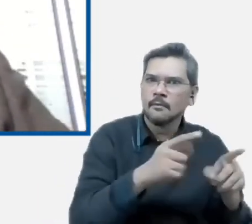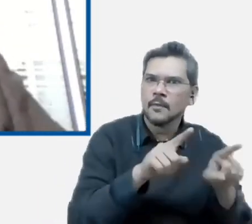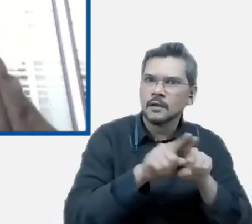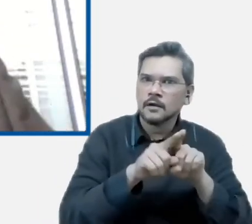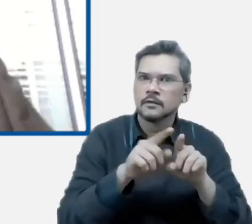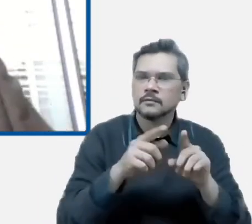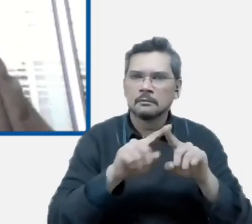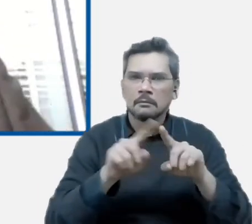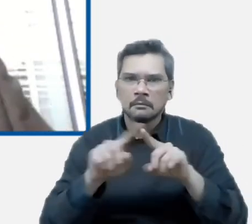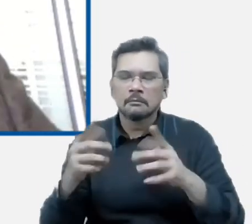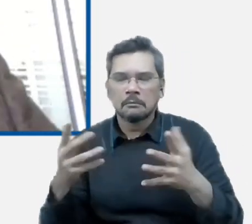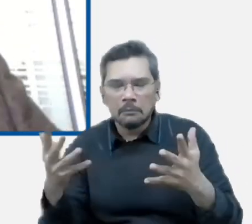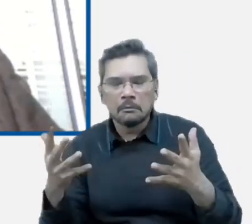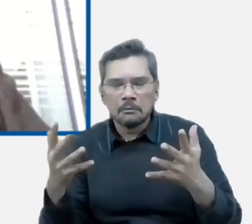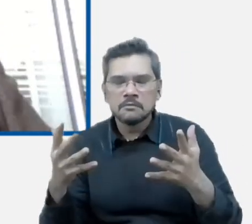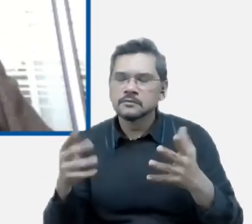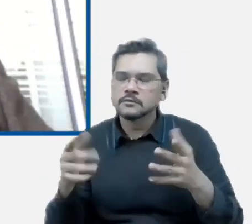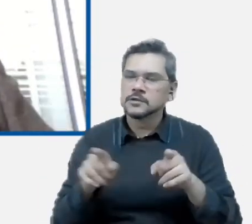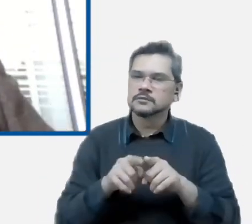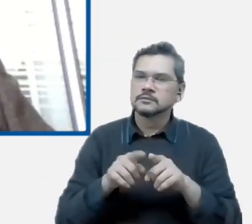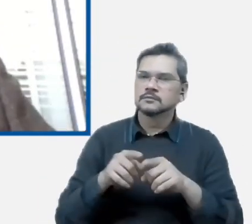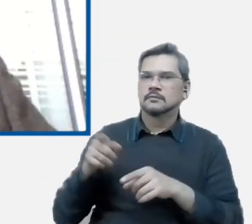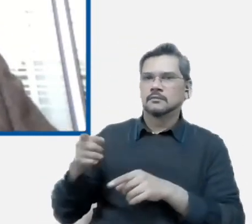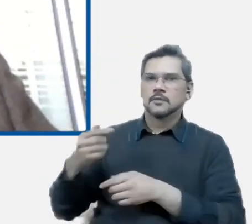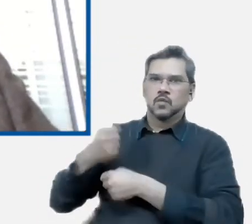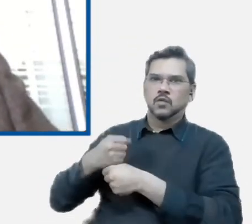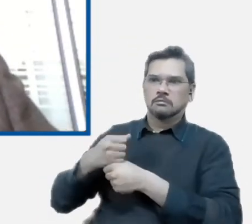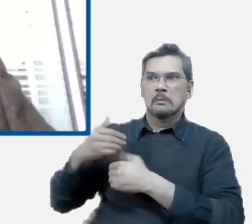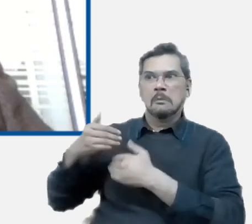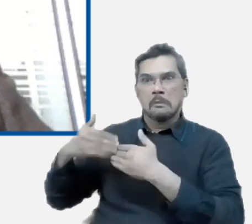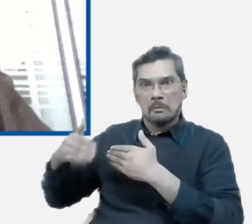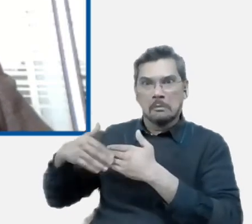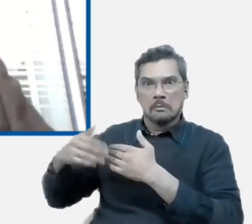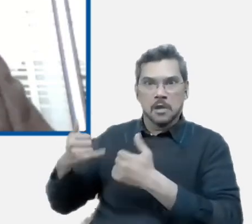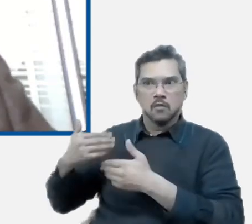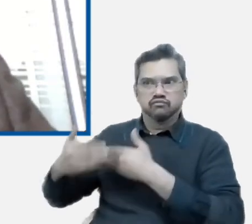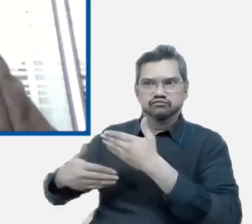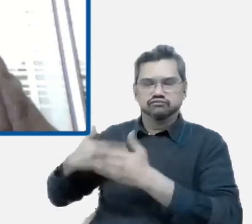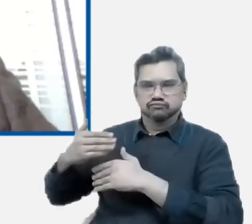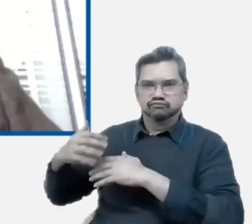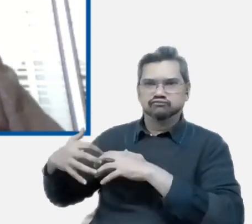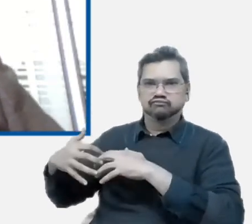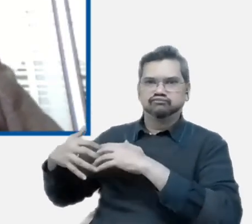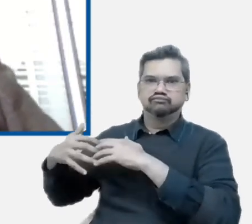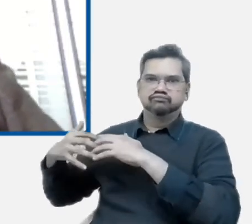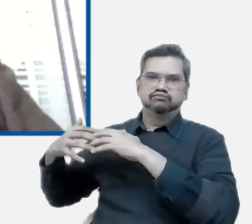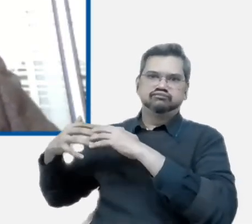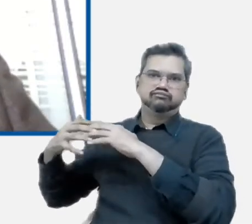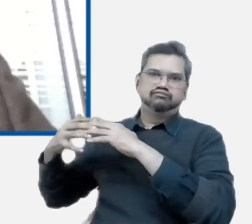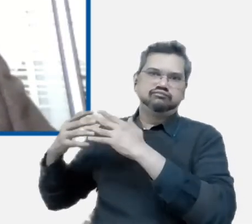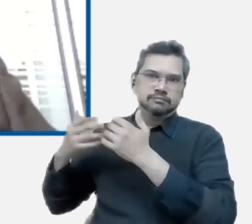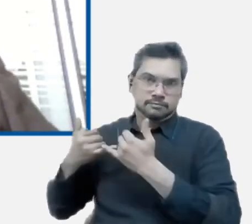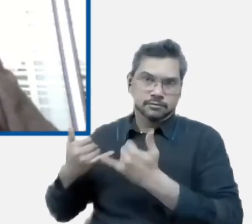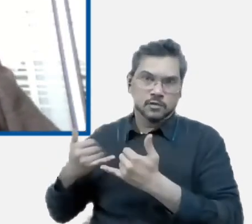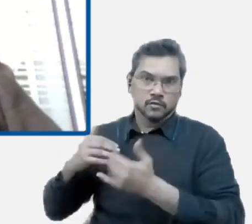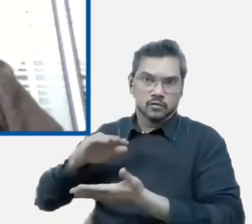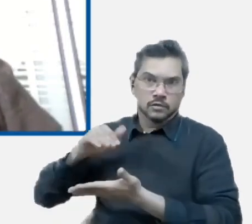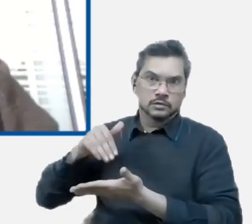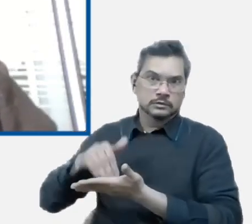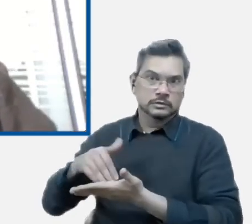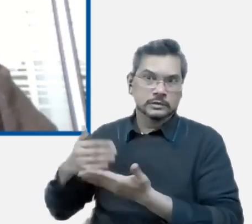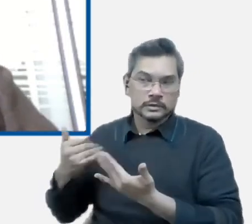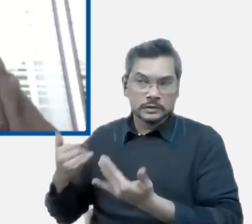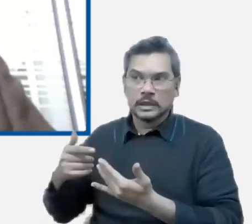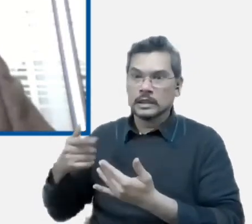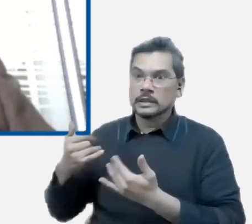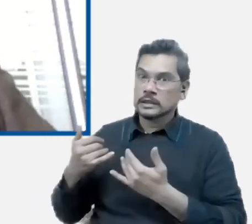that we implement our mandates within a sector-wide approach. We have established sectors of our economy that are managing